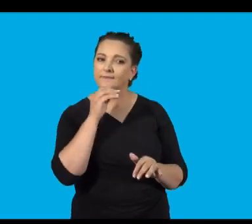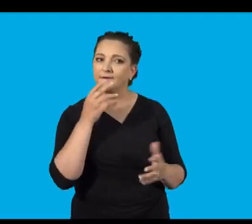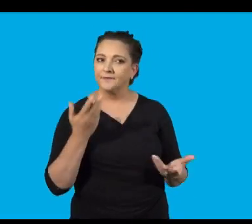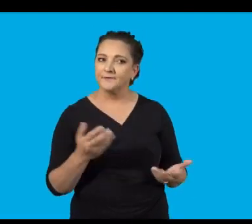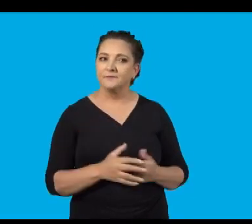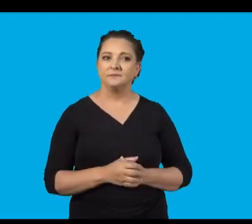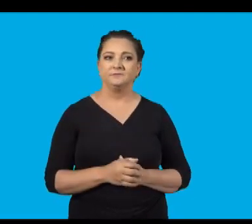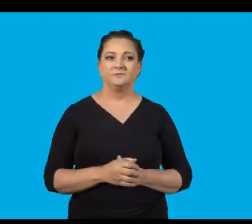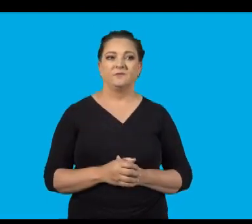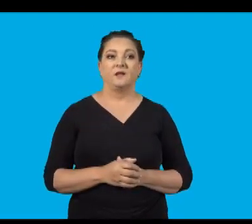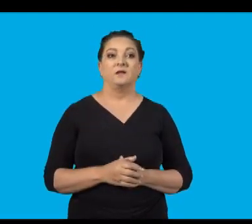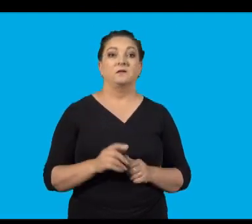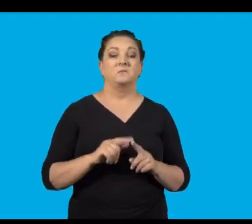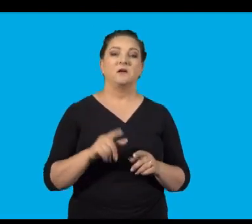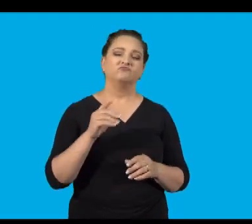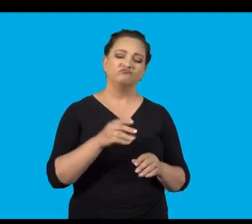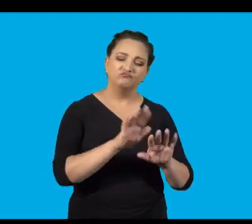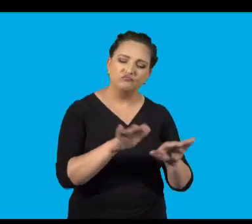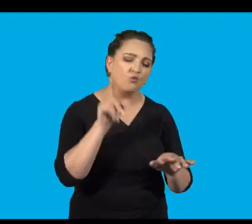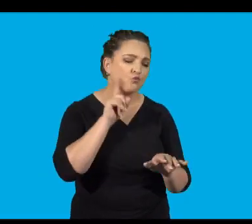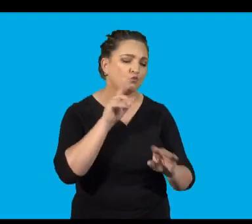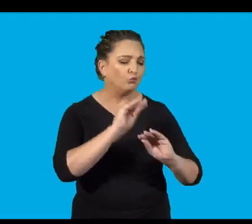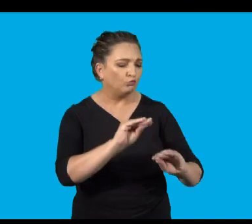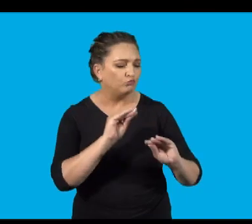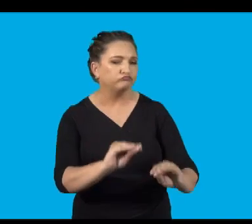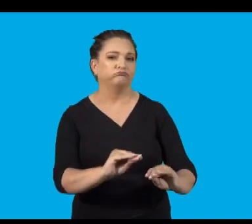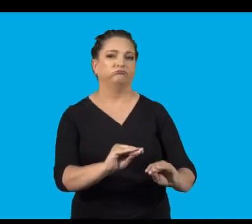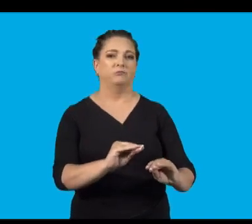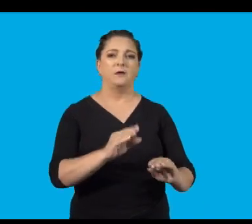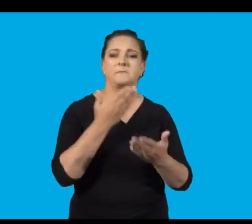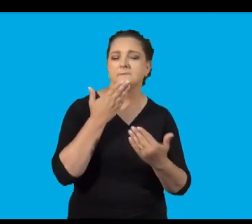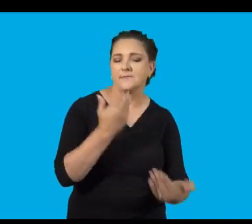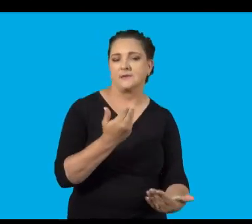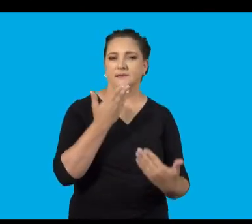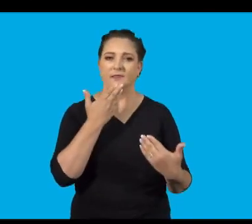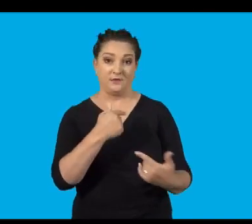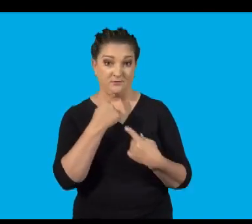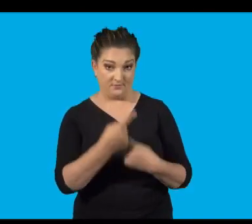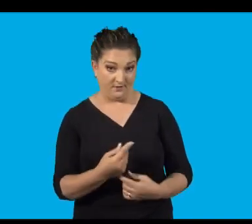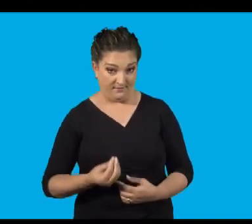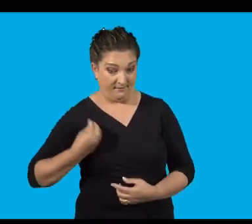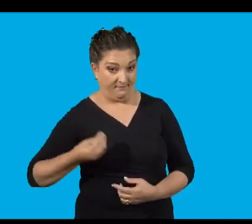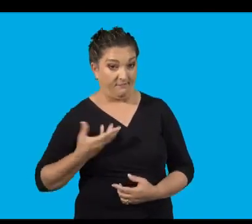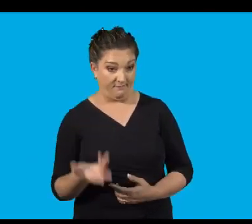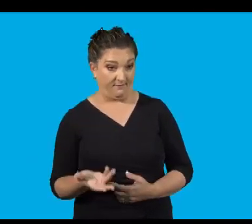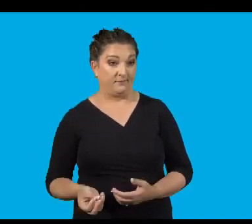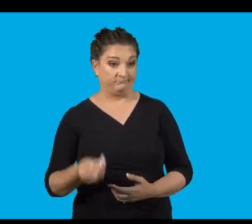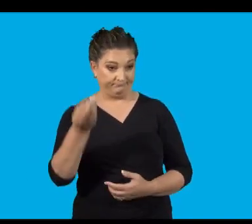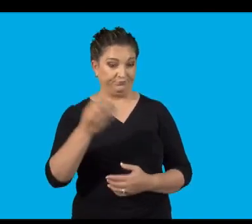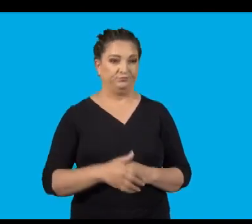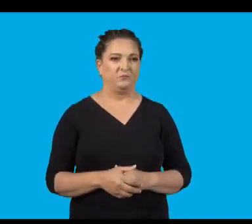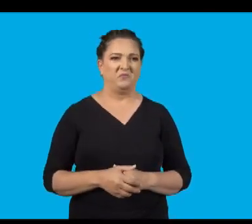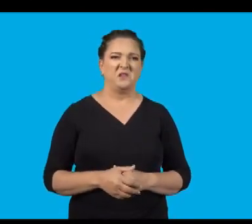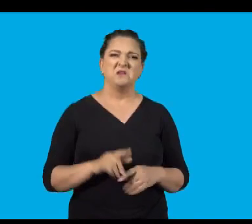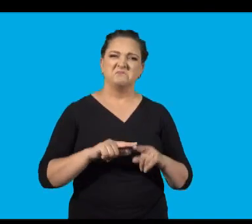experience. Every child are taught to say please and thank you from a young age. Studies